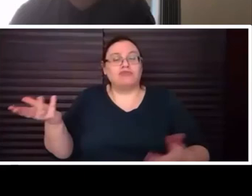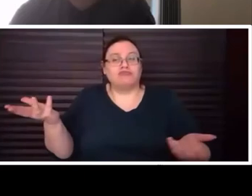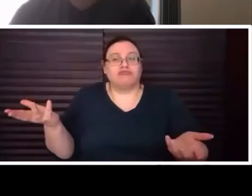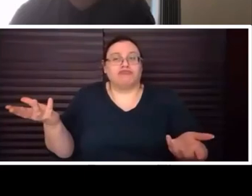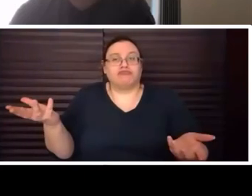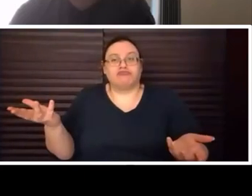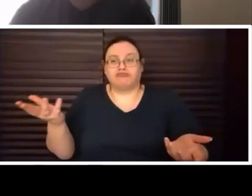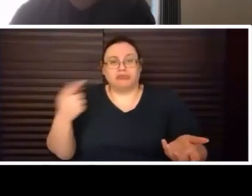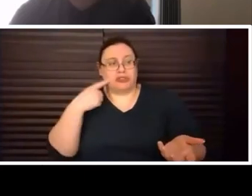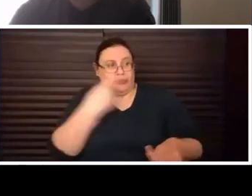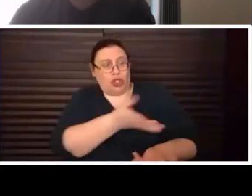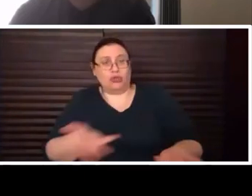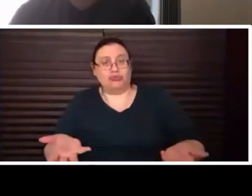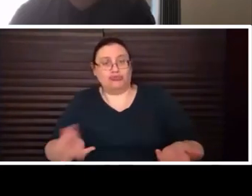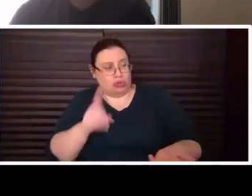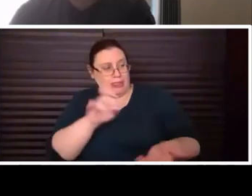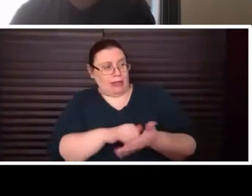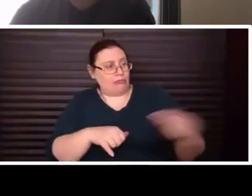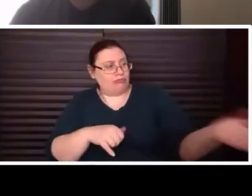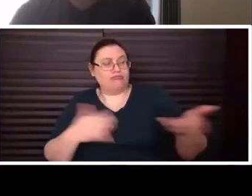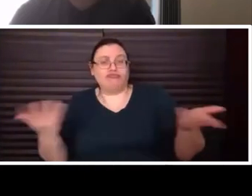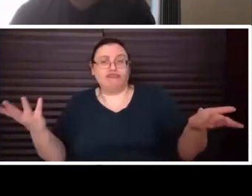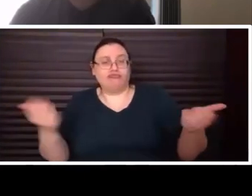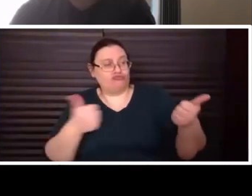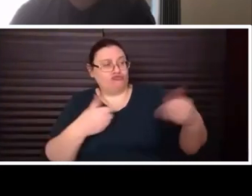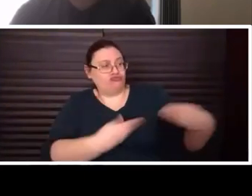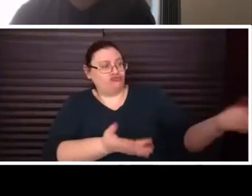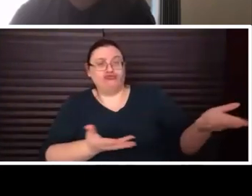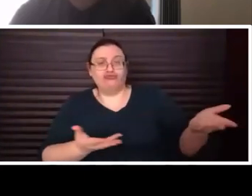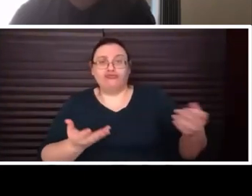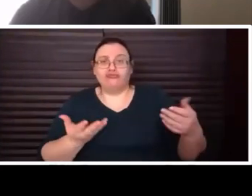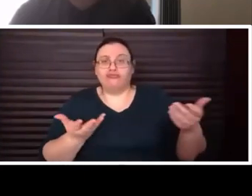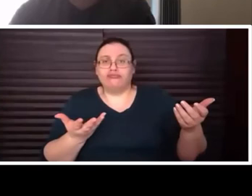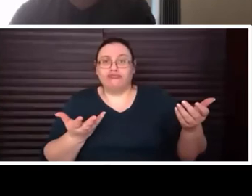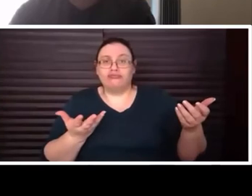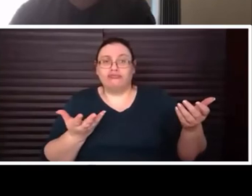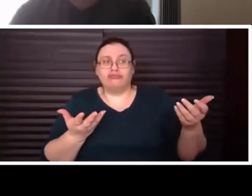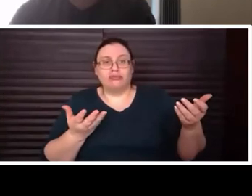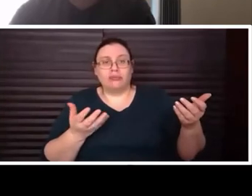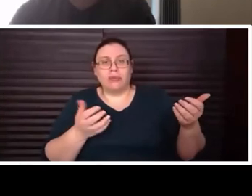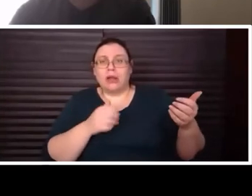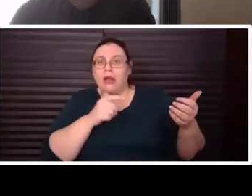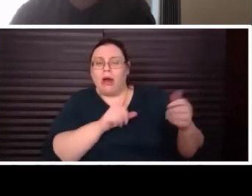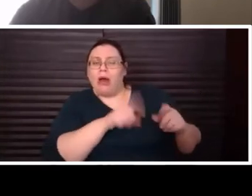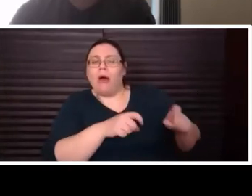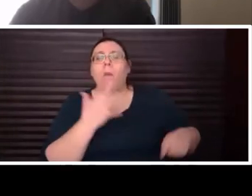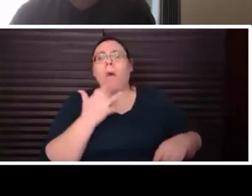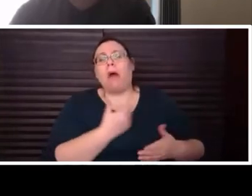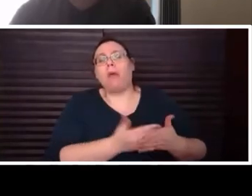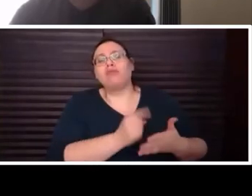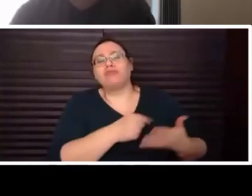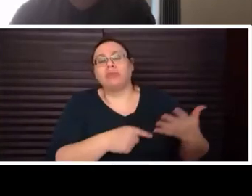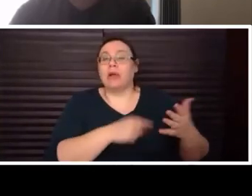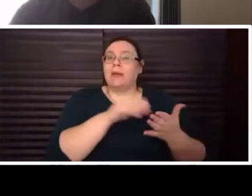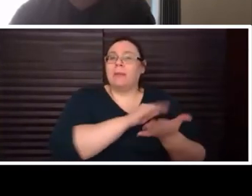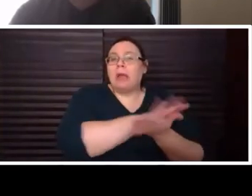you. This is what you need. So we are giving this to you without questioning you and without making you fill out